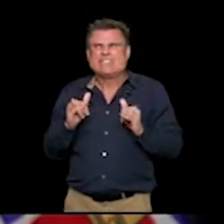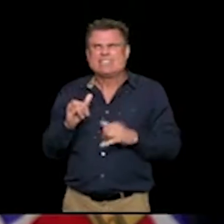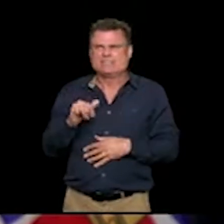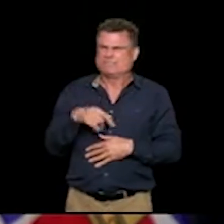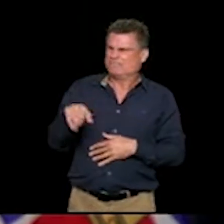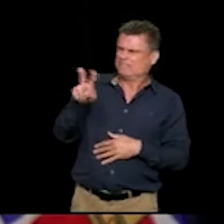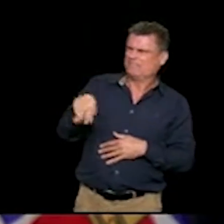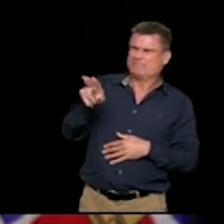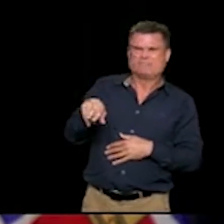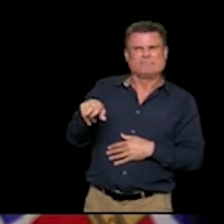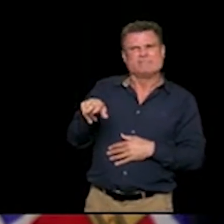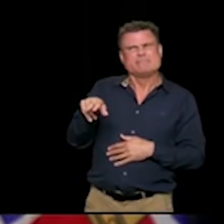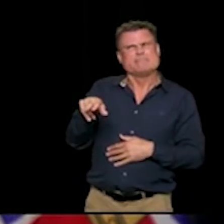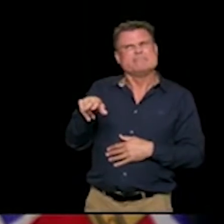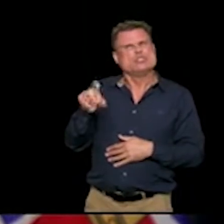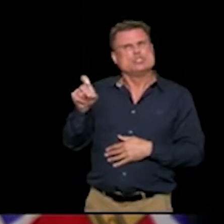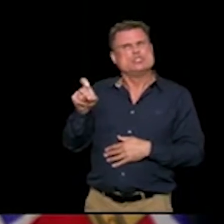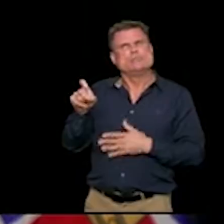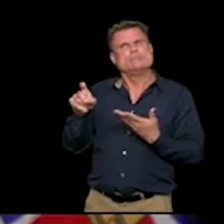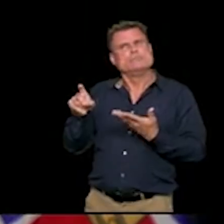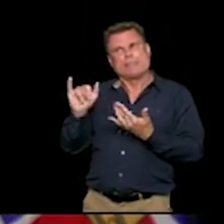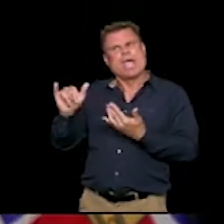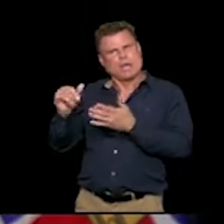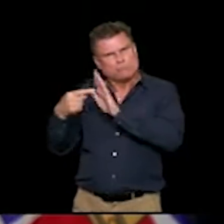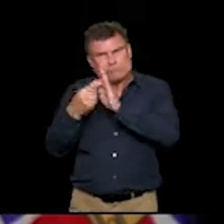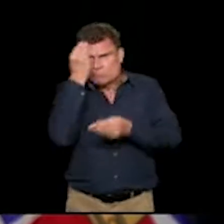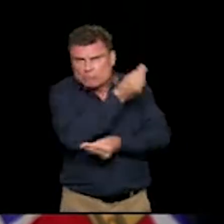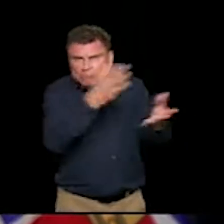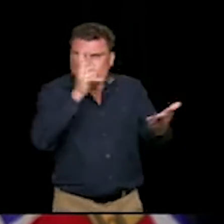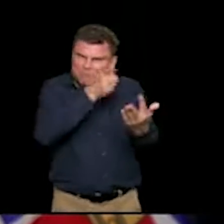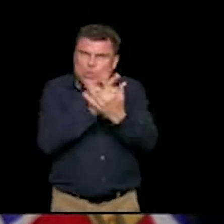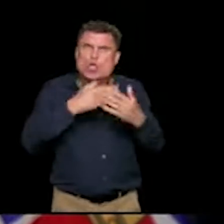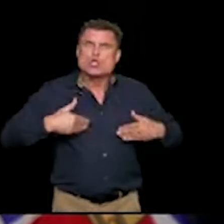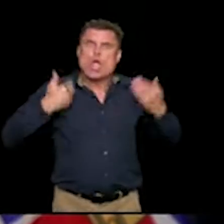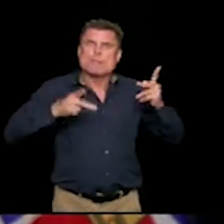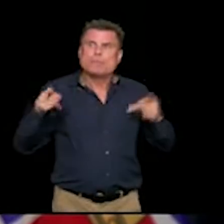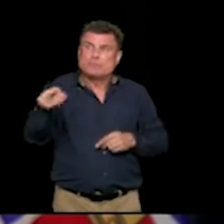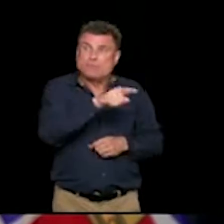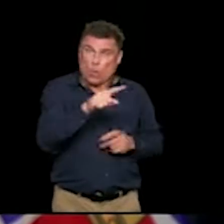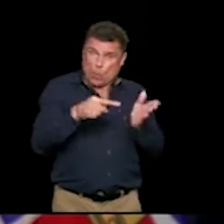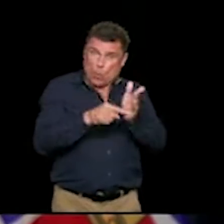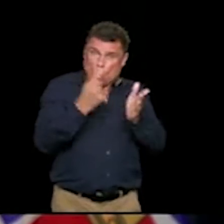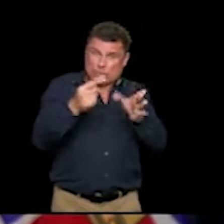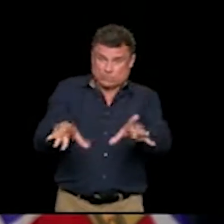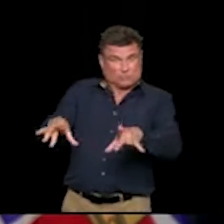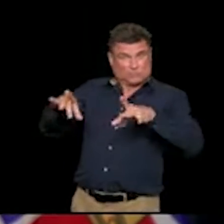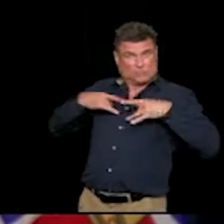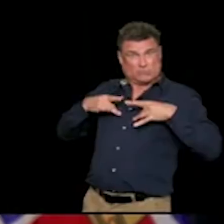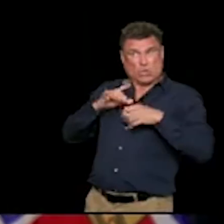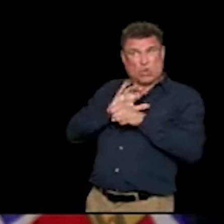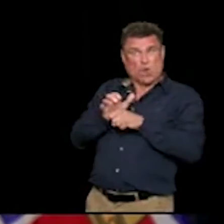people maybe listening to this who don't think they'll be drastically impacted by the virus per se, what do we know at this point about the